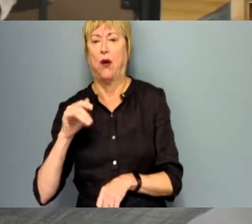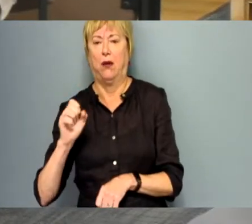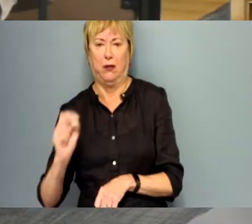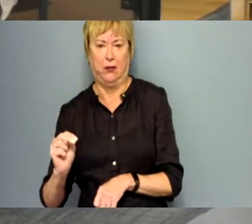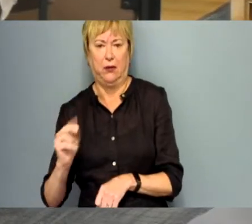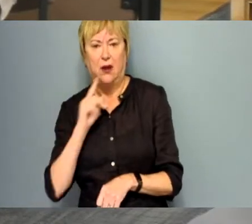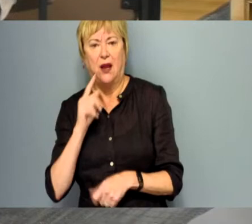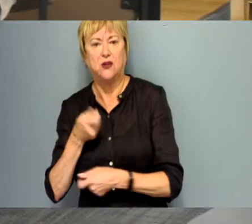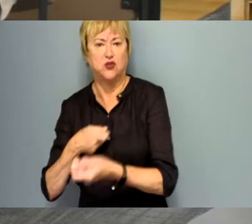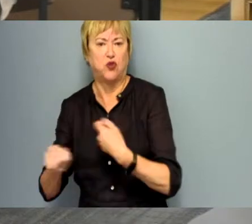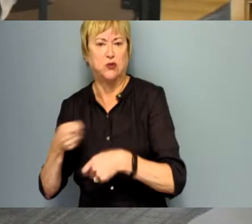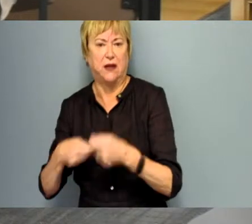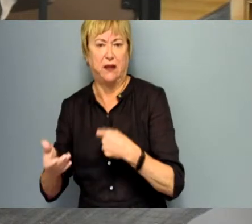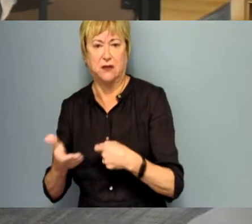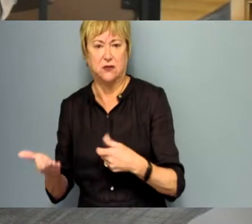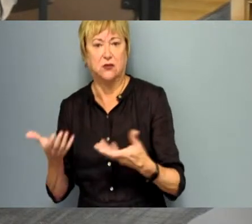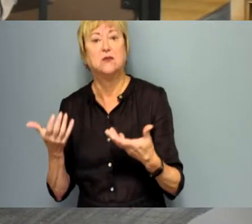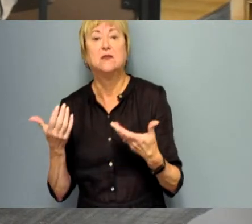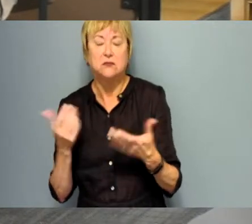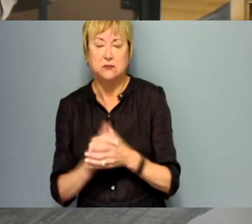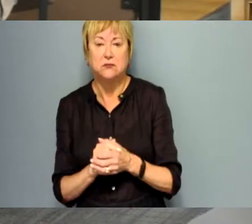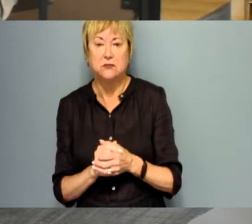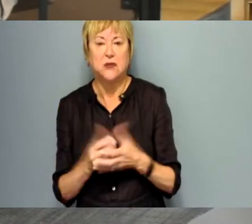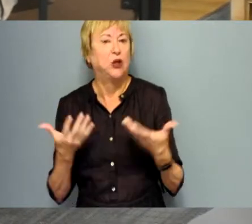supplies, because you don't want that to go to waste.